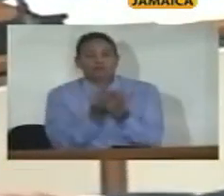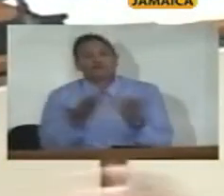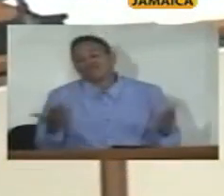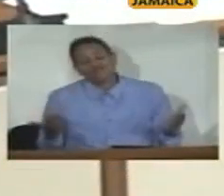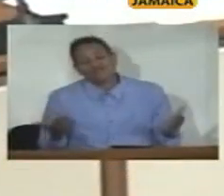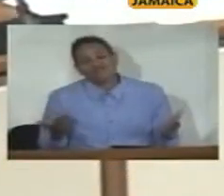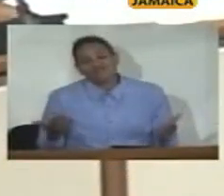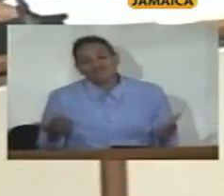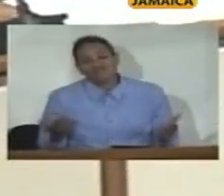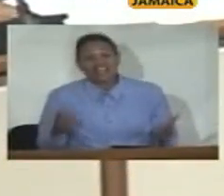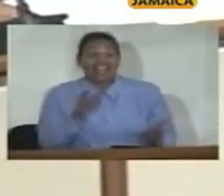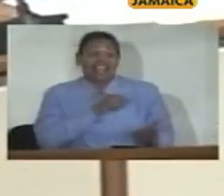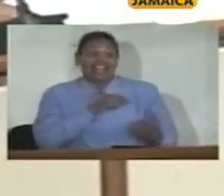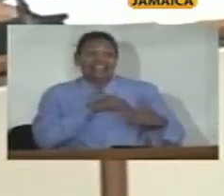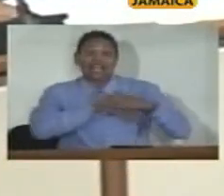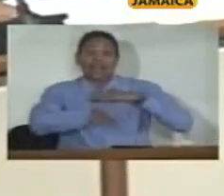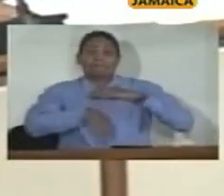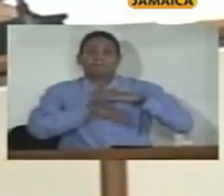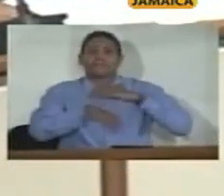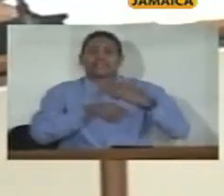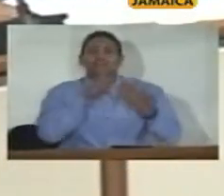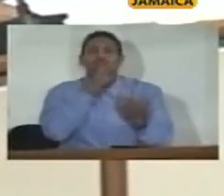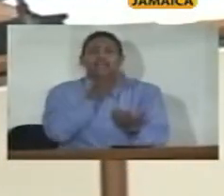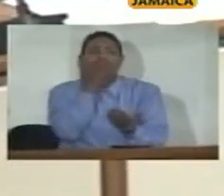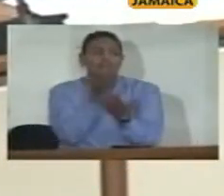but guilt is based on facts